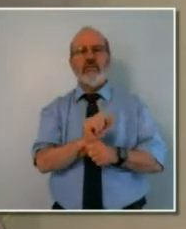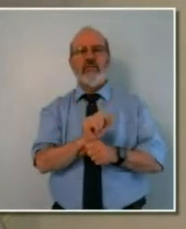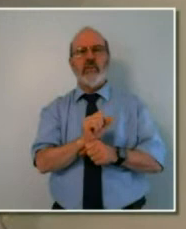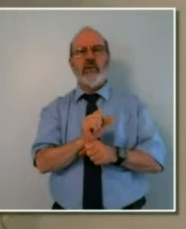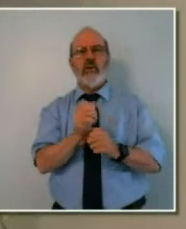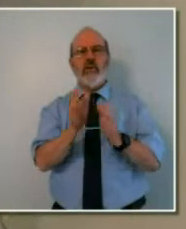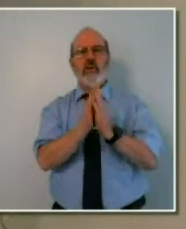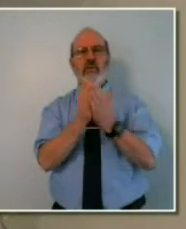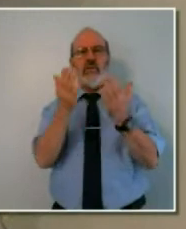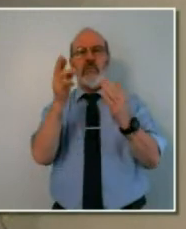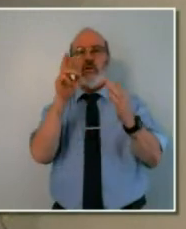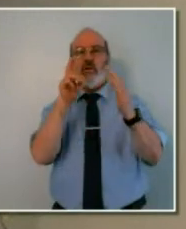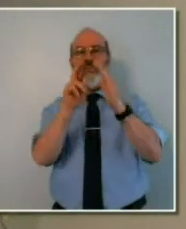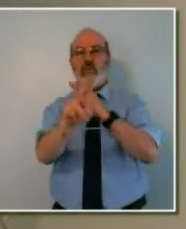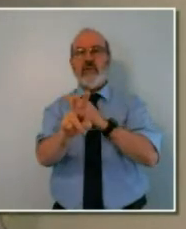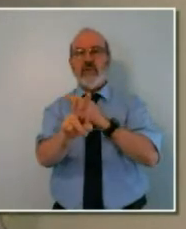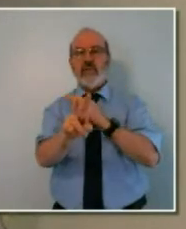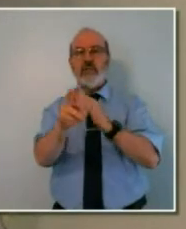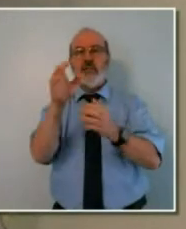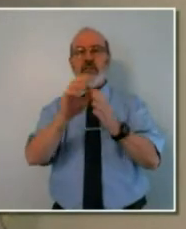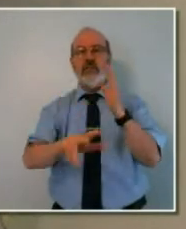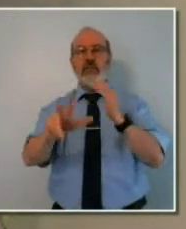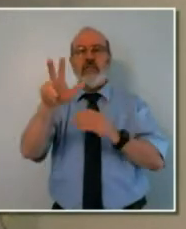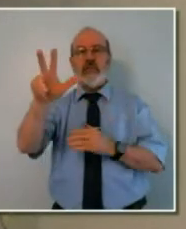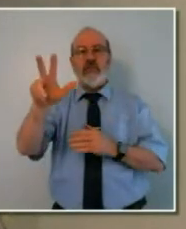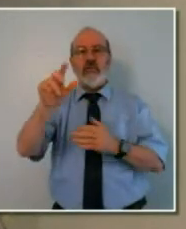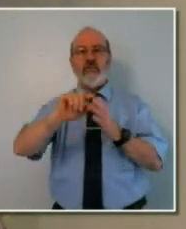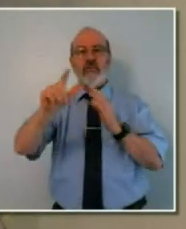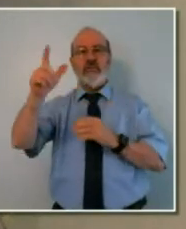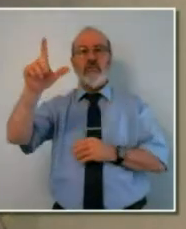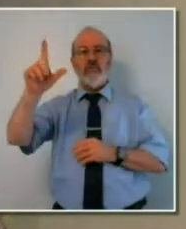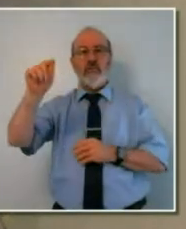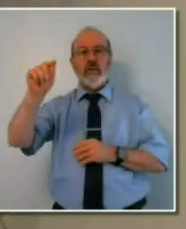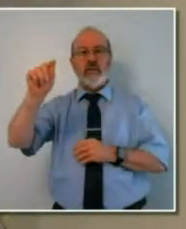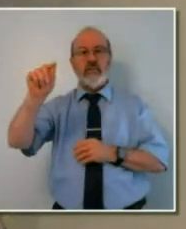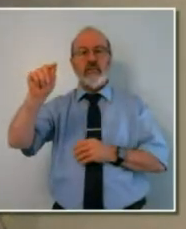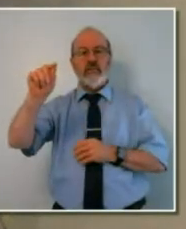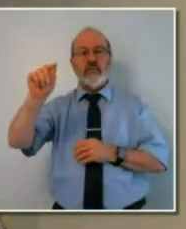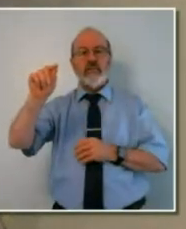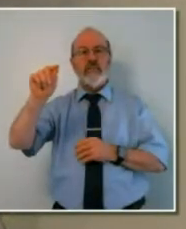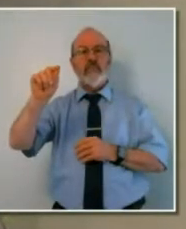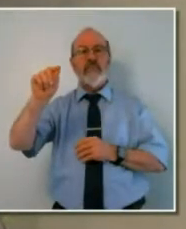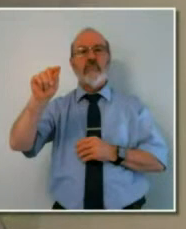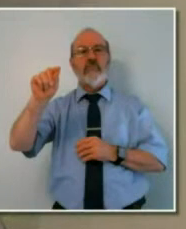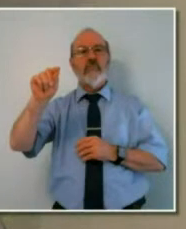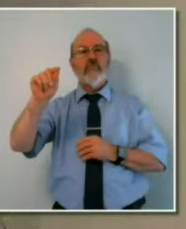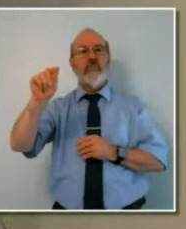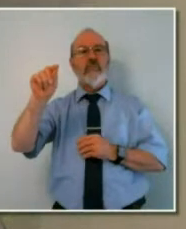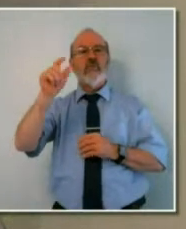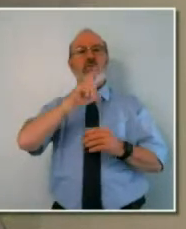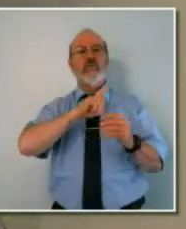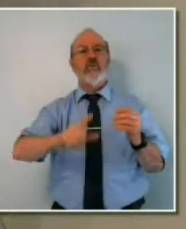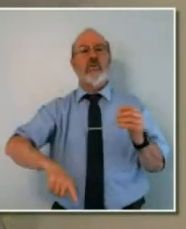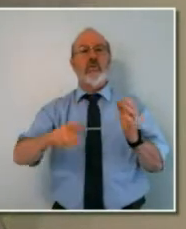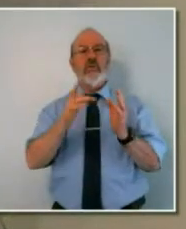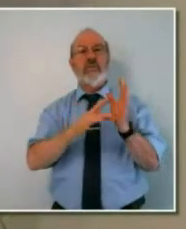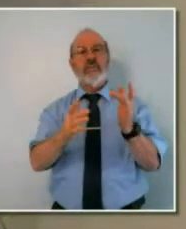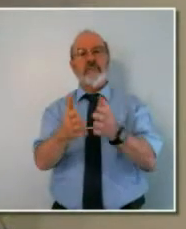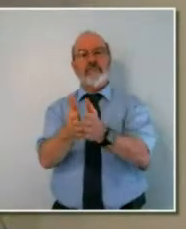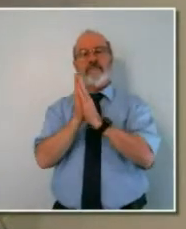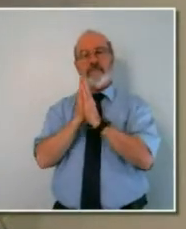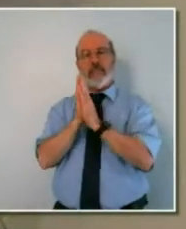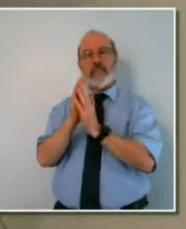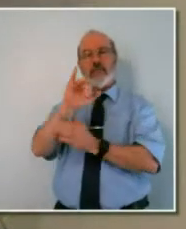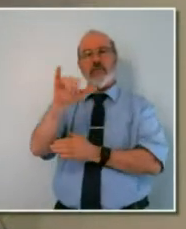Revelation, chapter number 3 and verse number 20, the Lord Jesus has asked John to pen